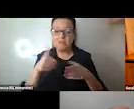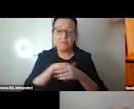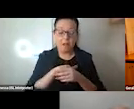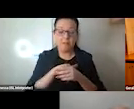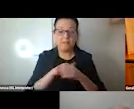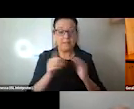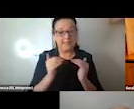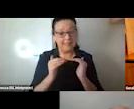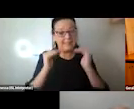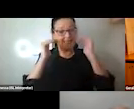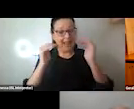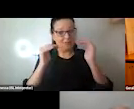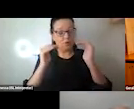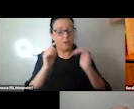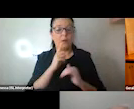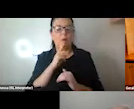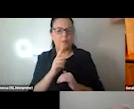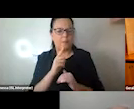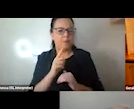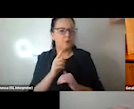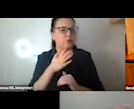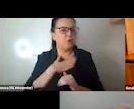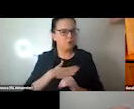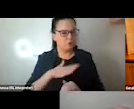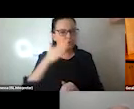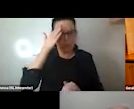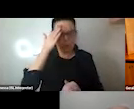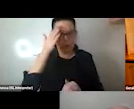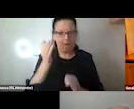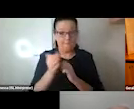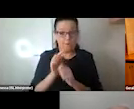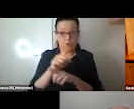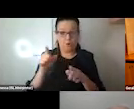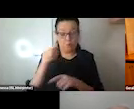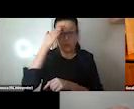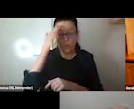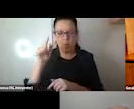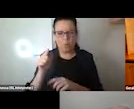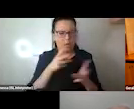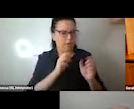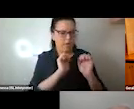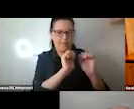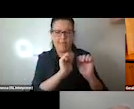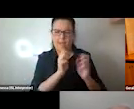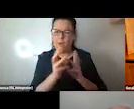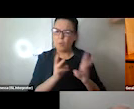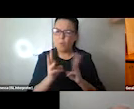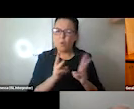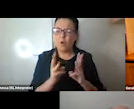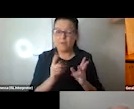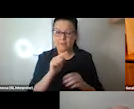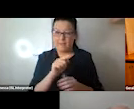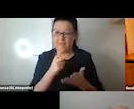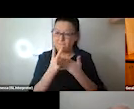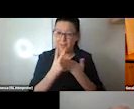to draw to your attention and to recognize that the work of these people, who, as Ger said, is done on a voluntary